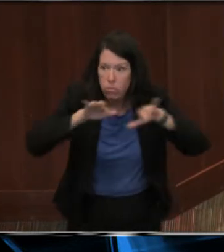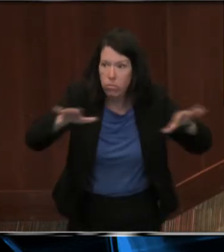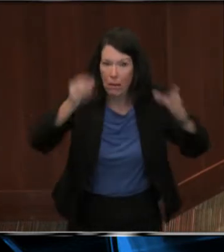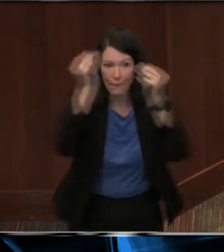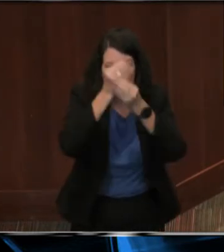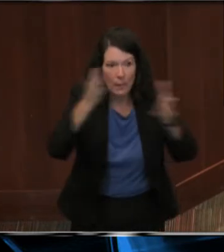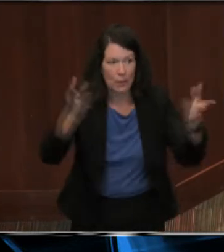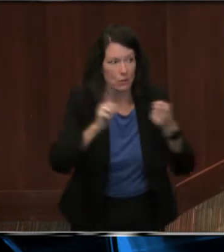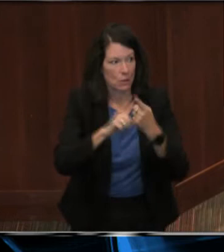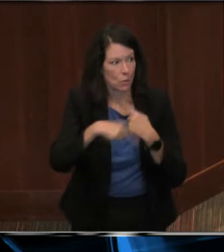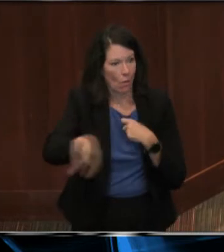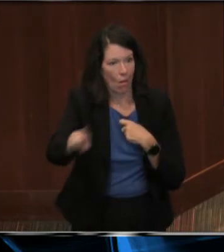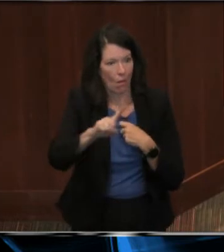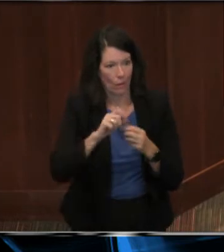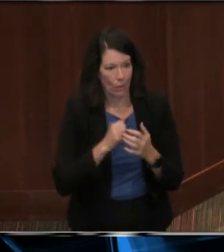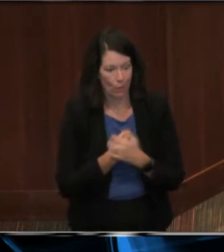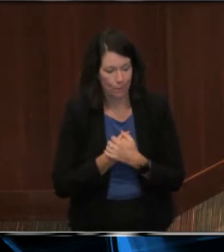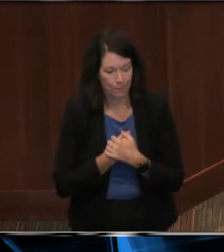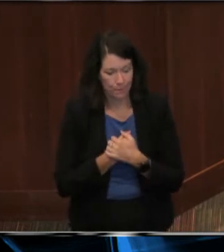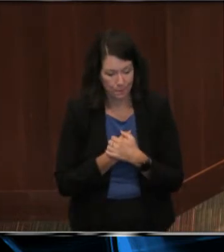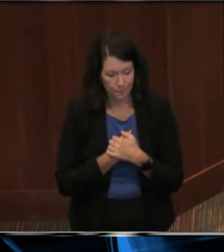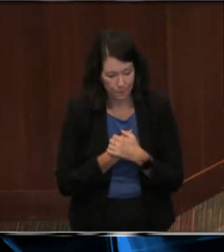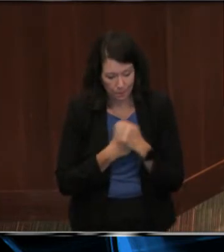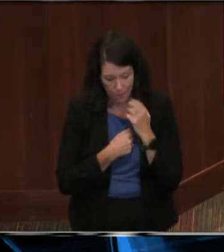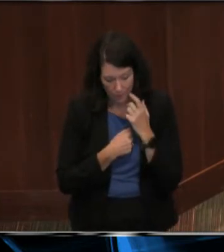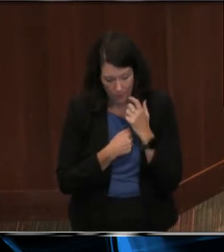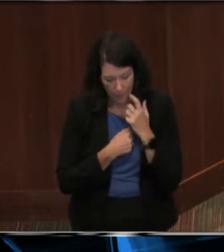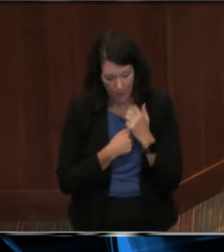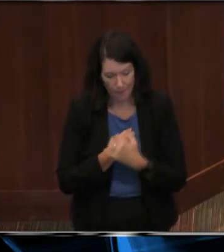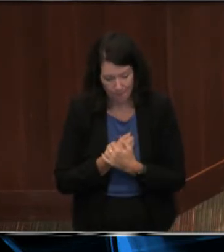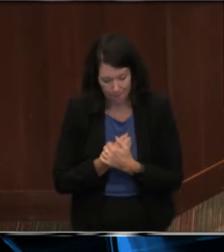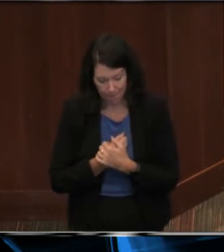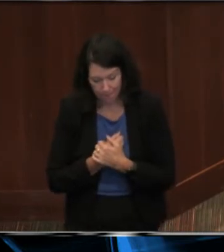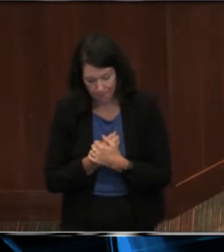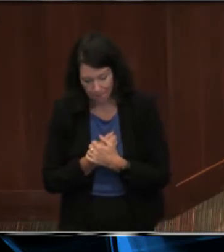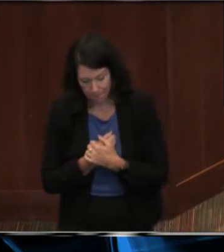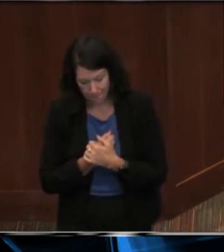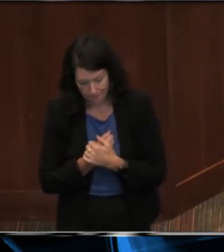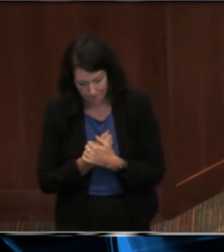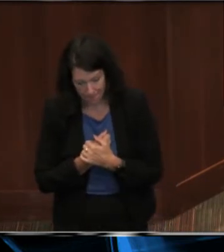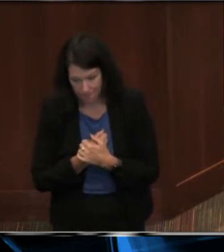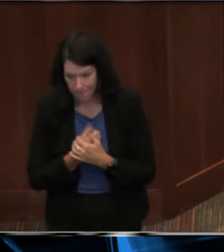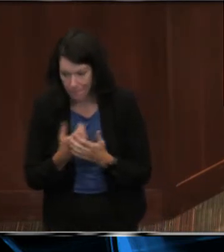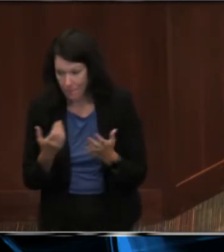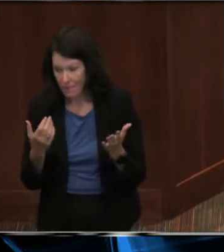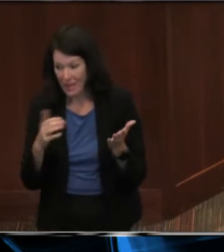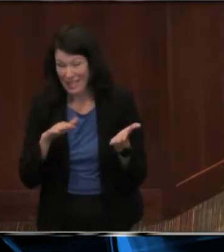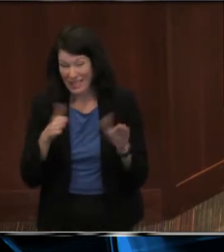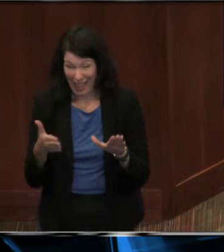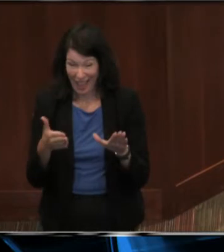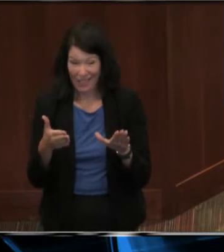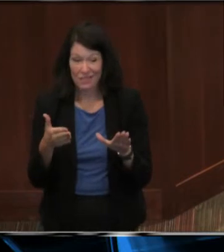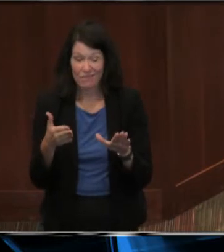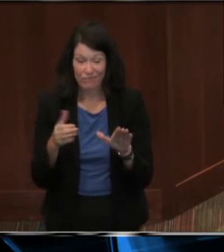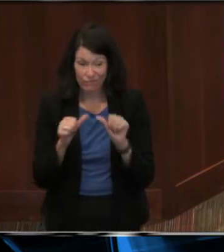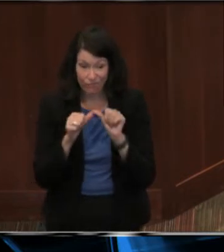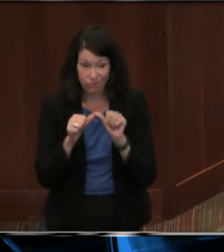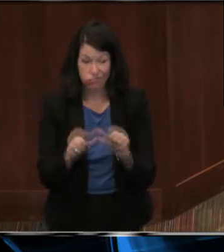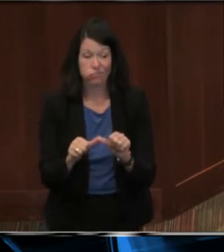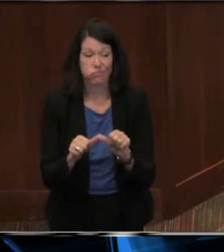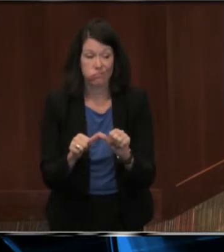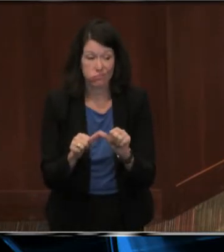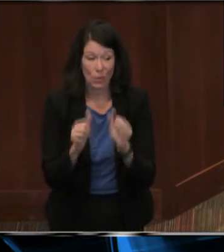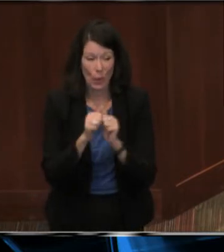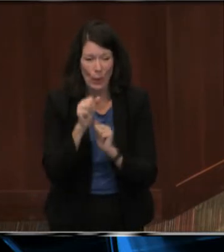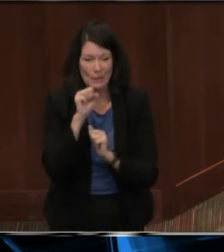out for our population to also understand. And again, our deaths continue among older cohorts,